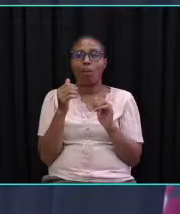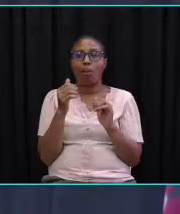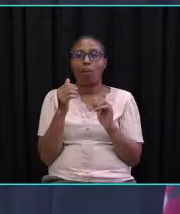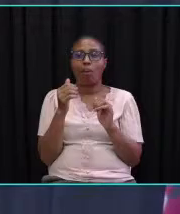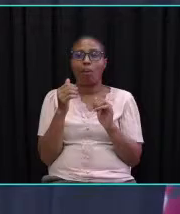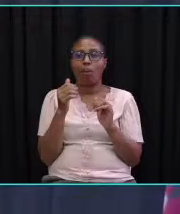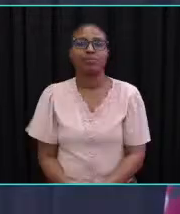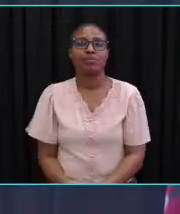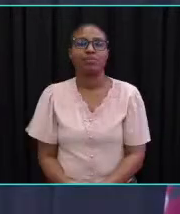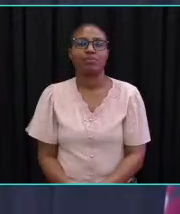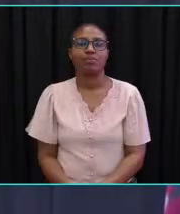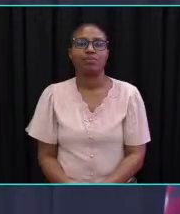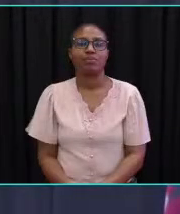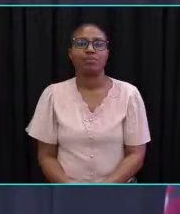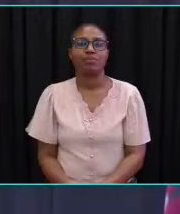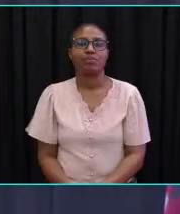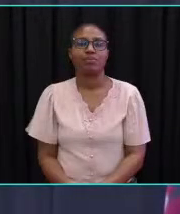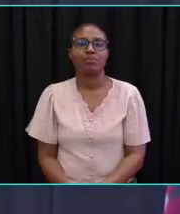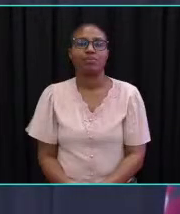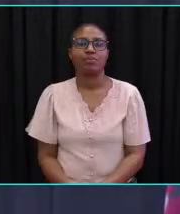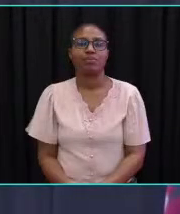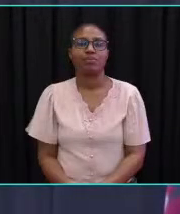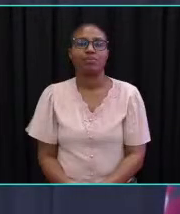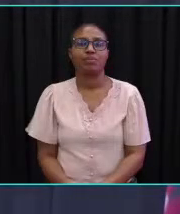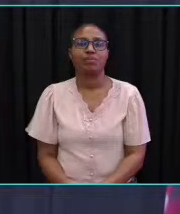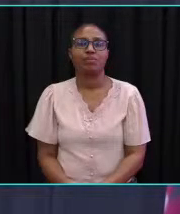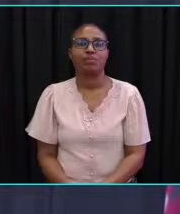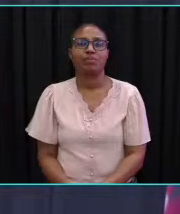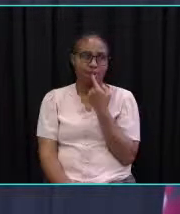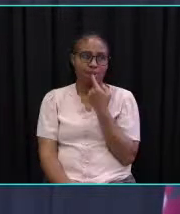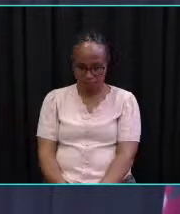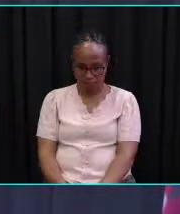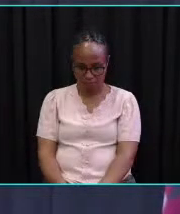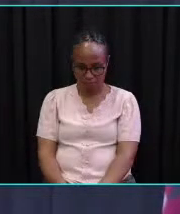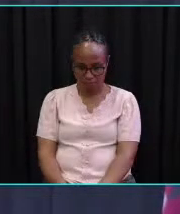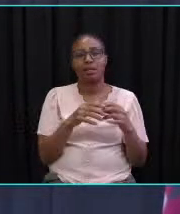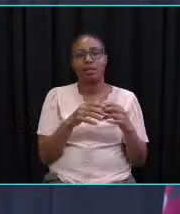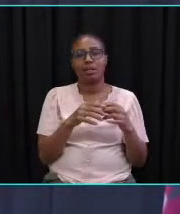My presentation told the blueprint for prosperity in the economy.